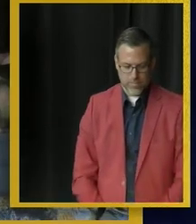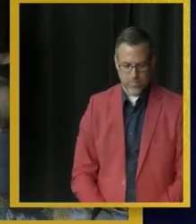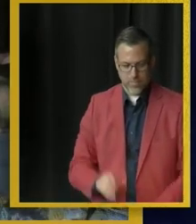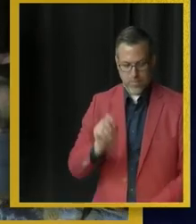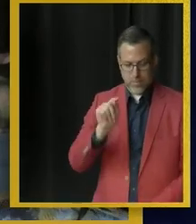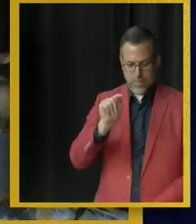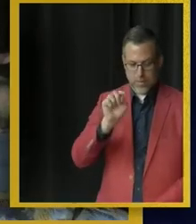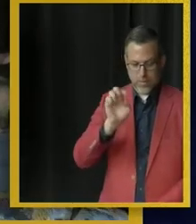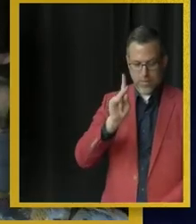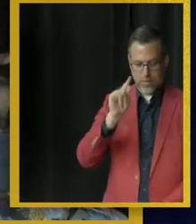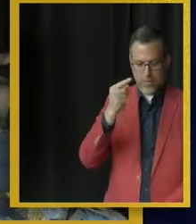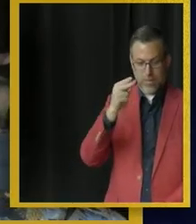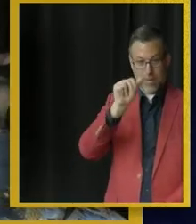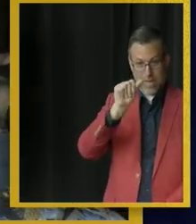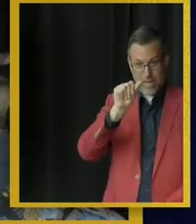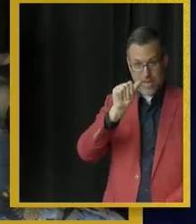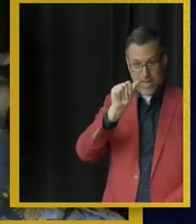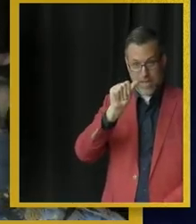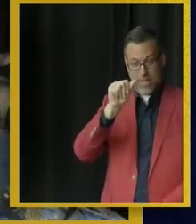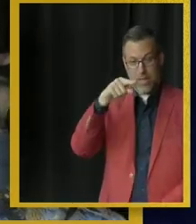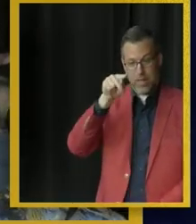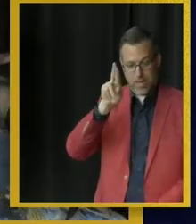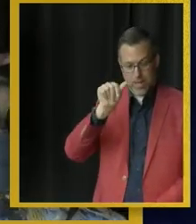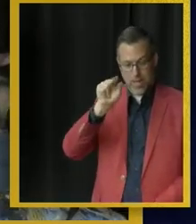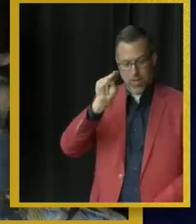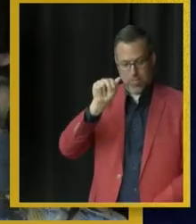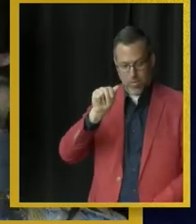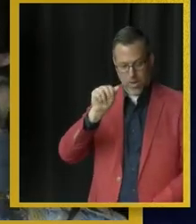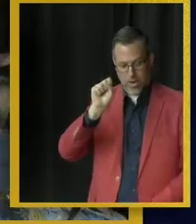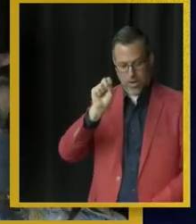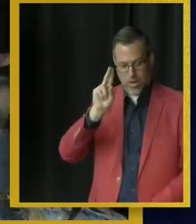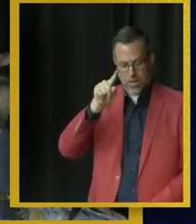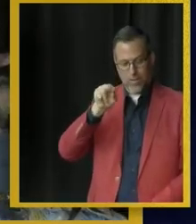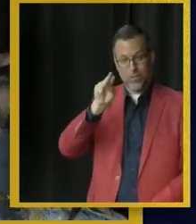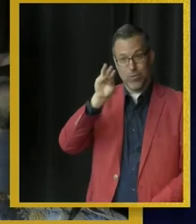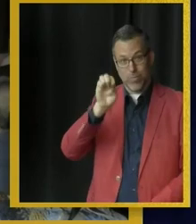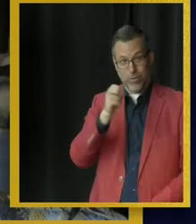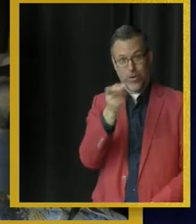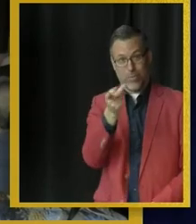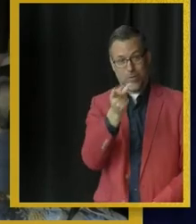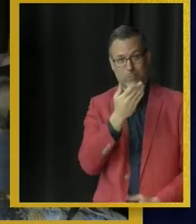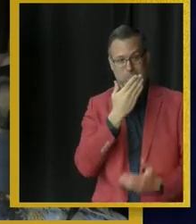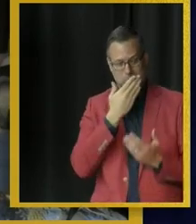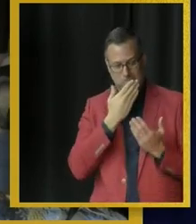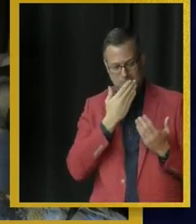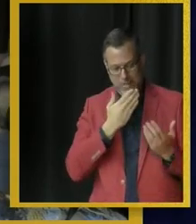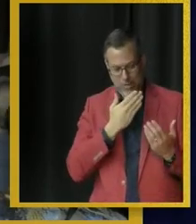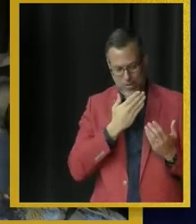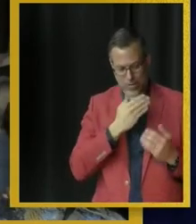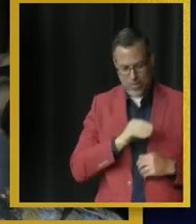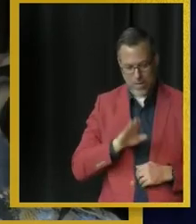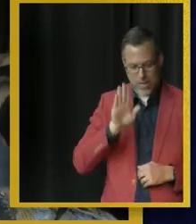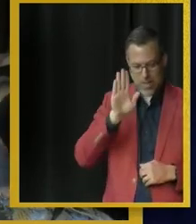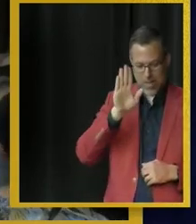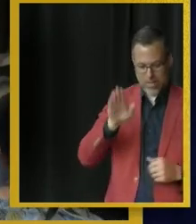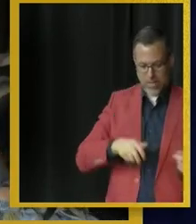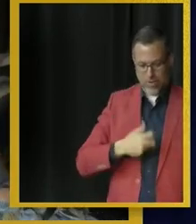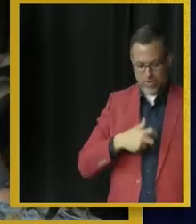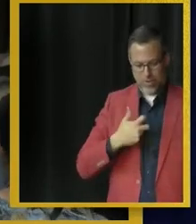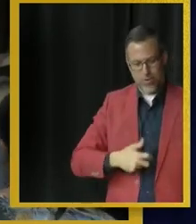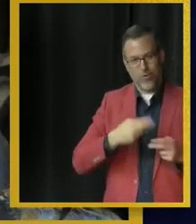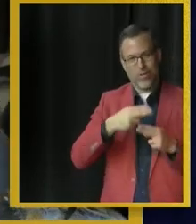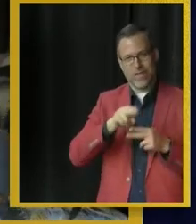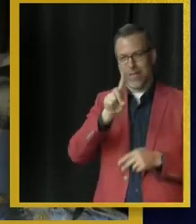word of thanksgiving for Takitha and Prana Supreme. They were accompanied by gifted songwriter and guitarist Drew